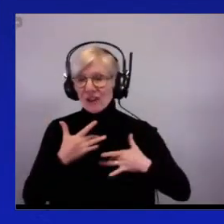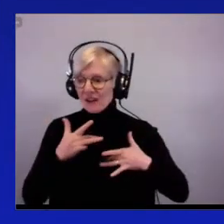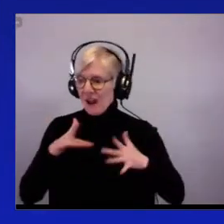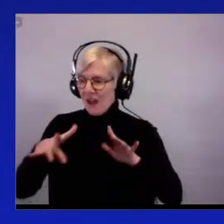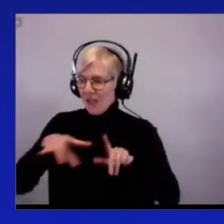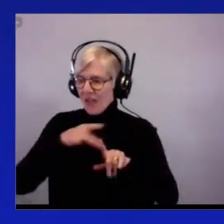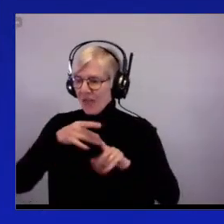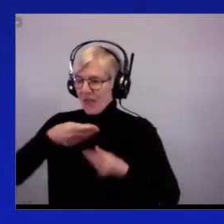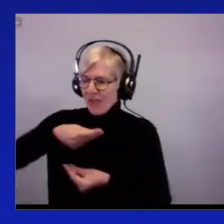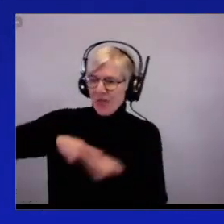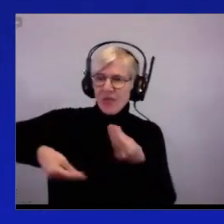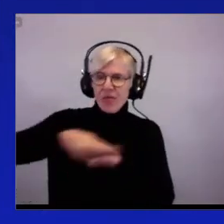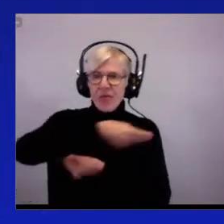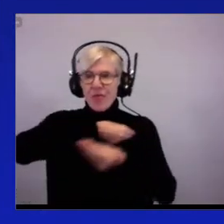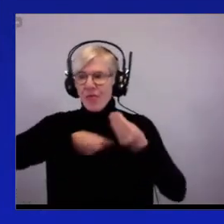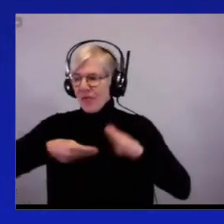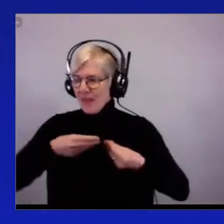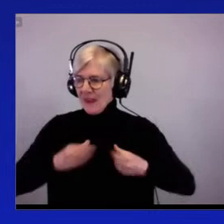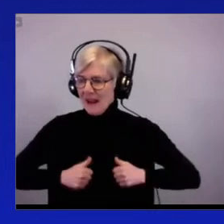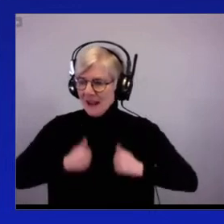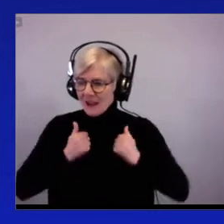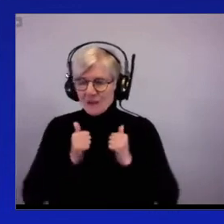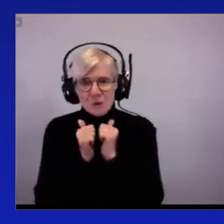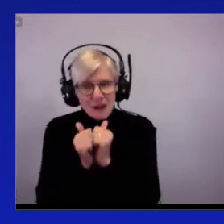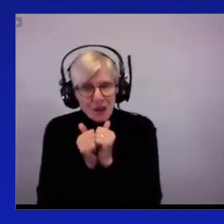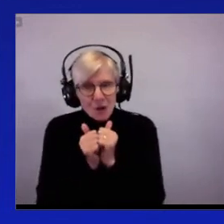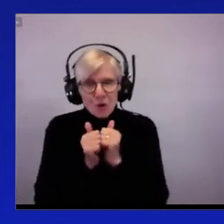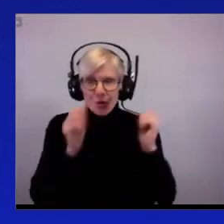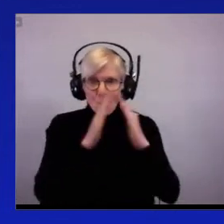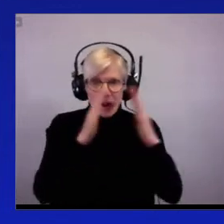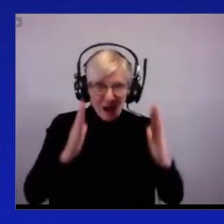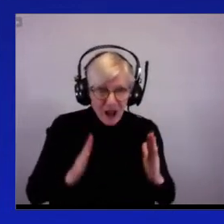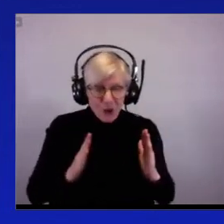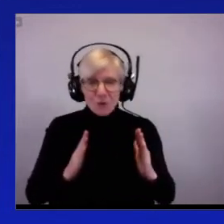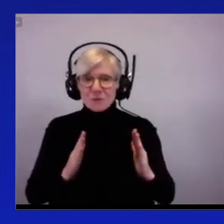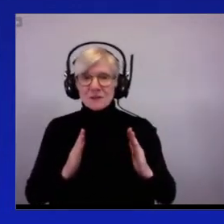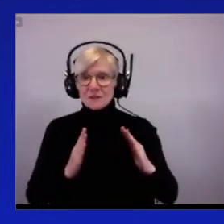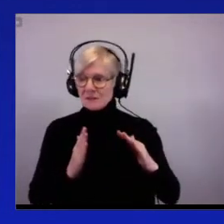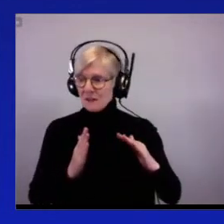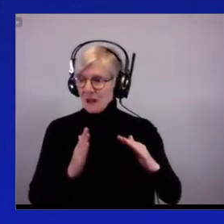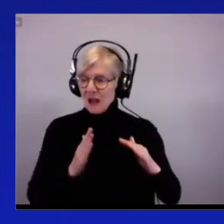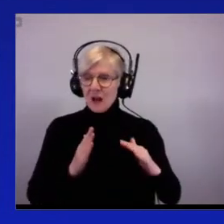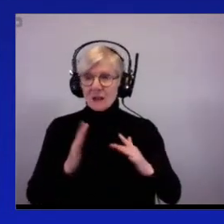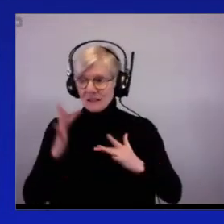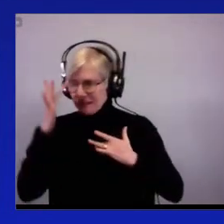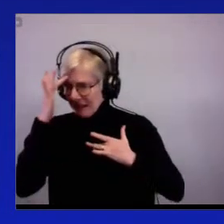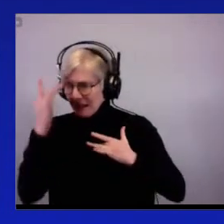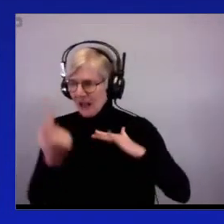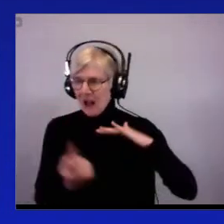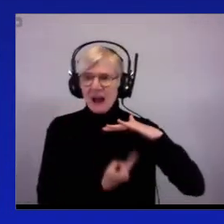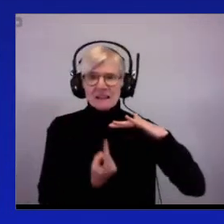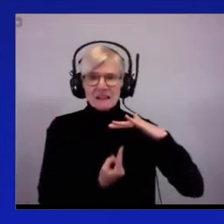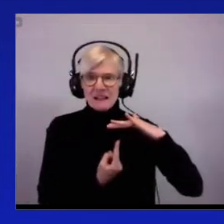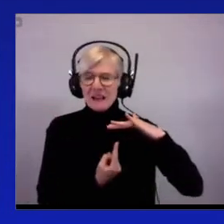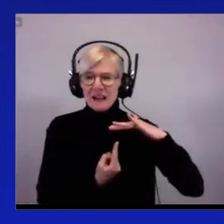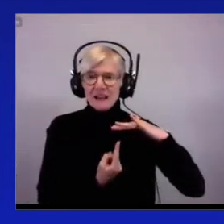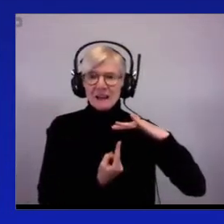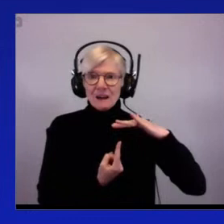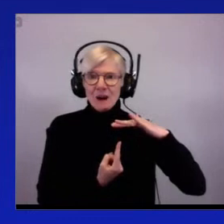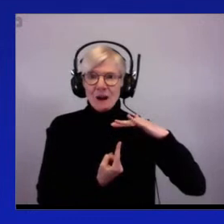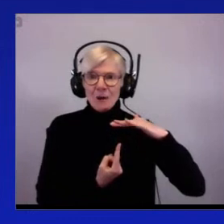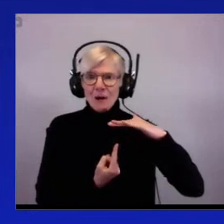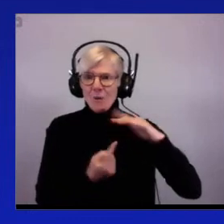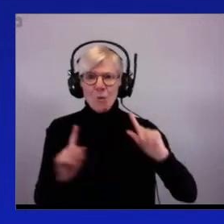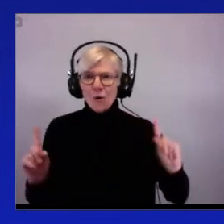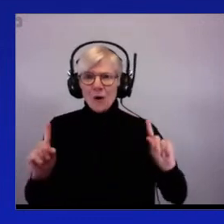they're coexisting in one household. It's been hard to isolate. There's been a lot of issues, as Dr. Etches